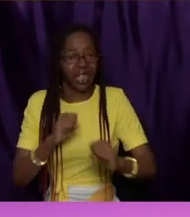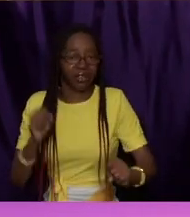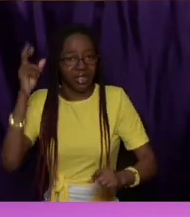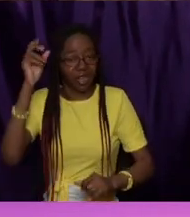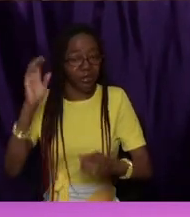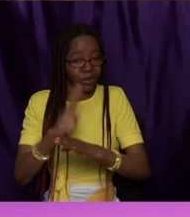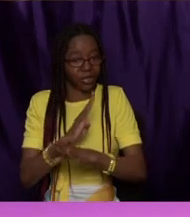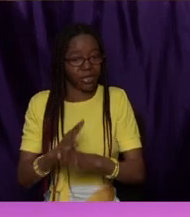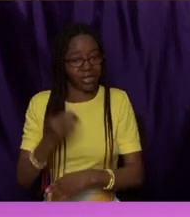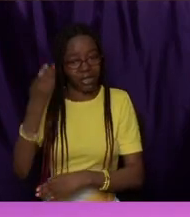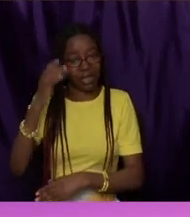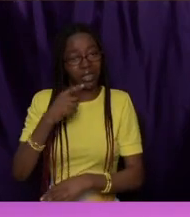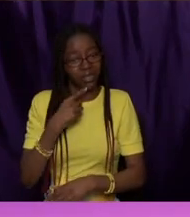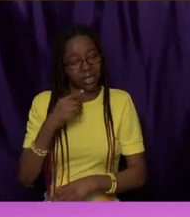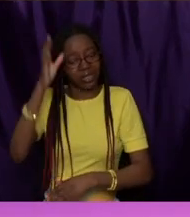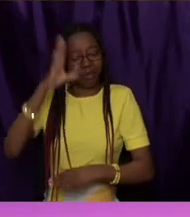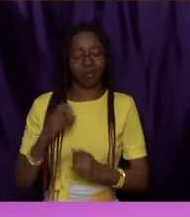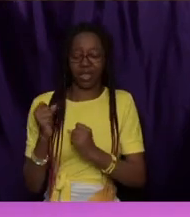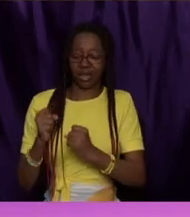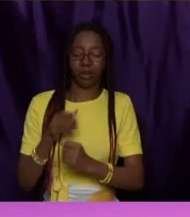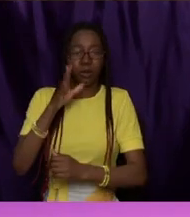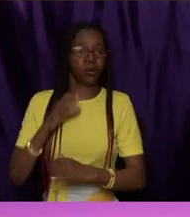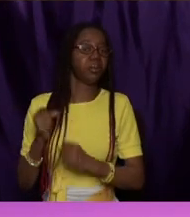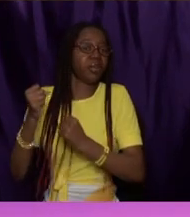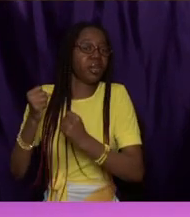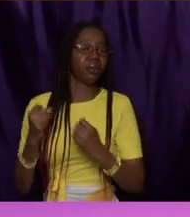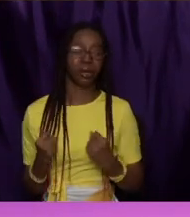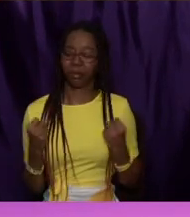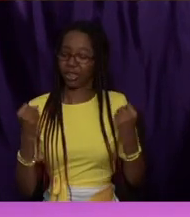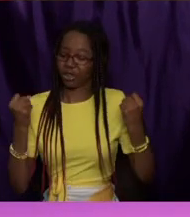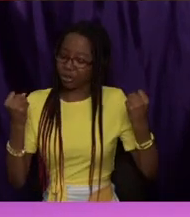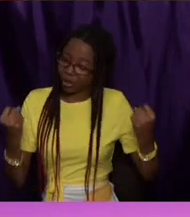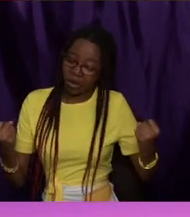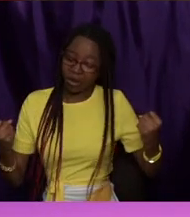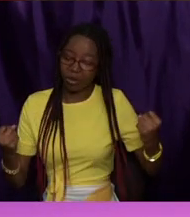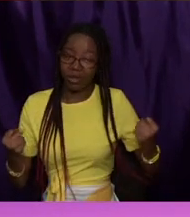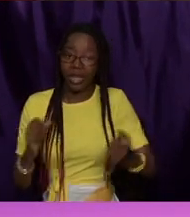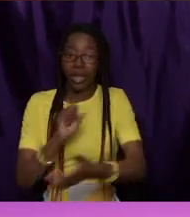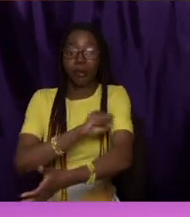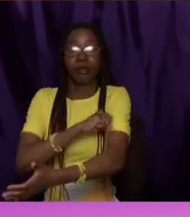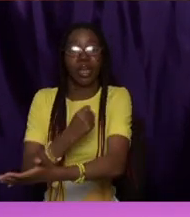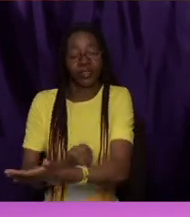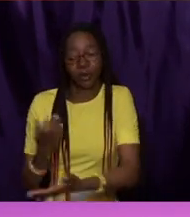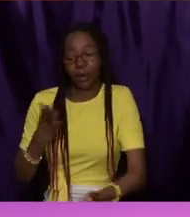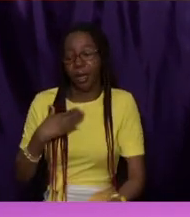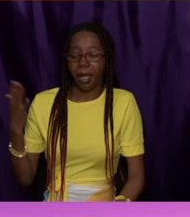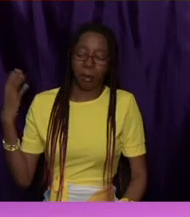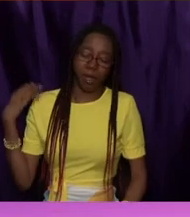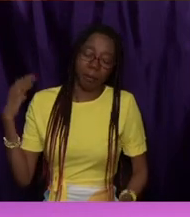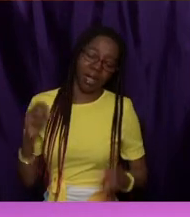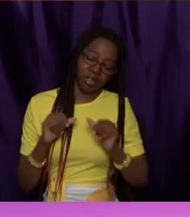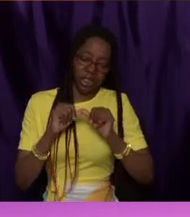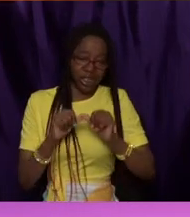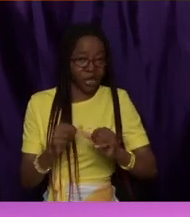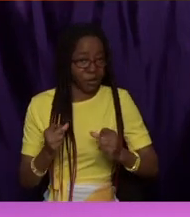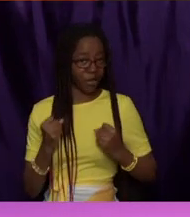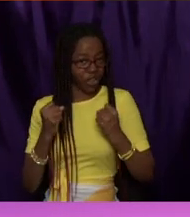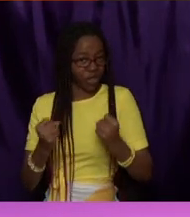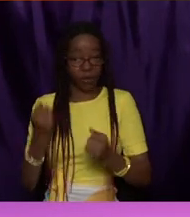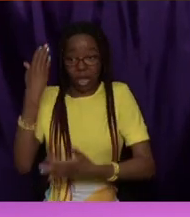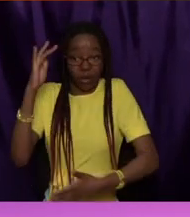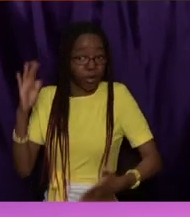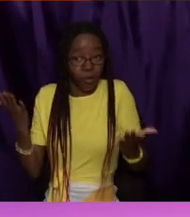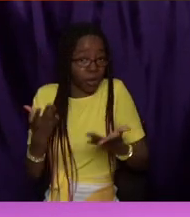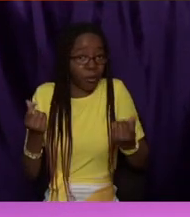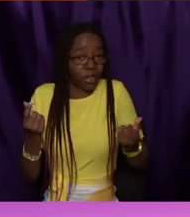said, man up. Woman up, be strong, be courageous. My boss just keep, be strong and courageous. I don't know what